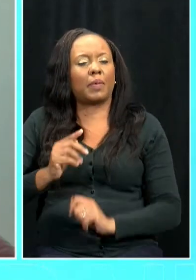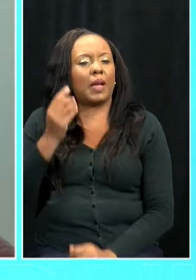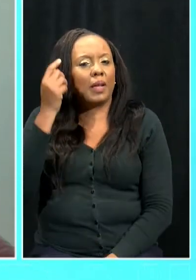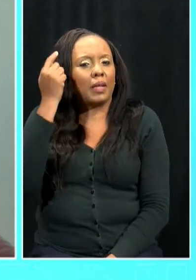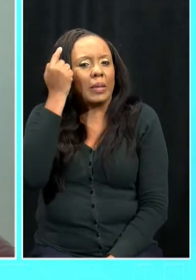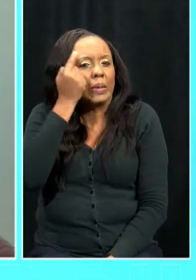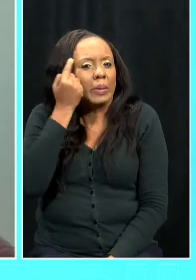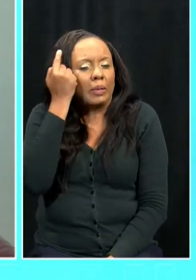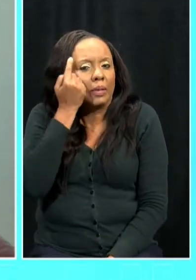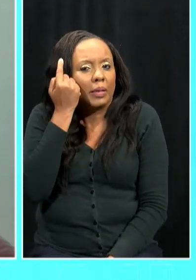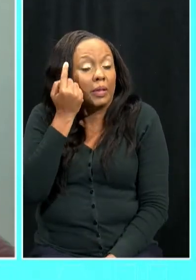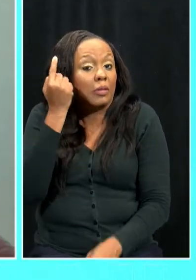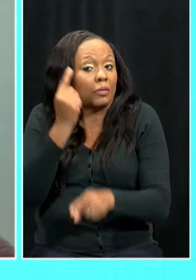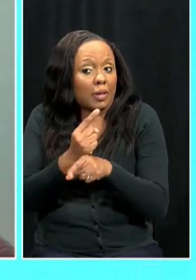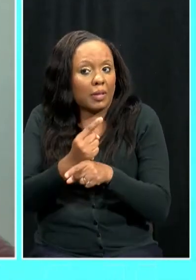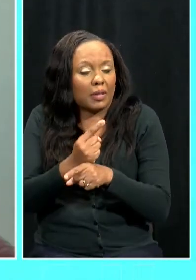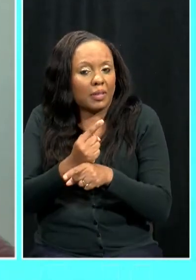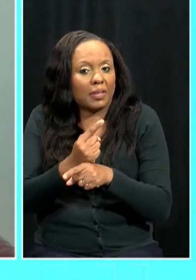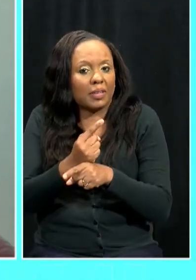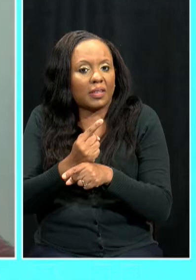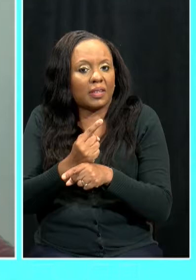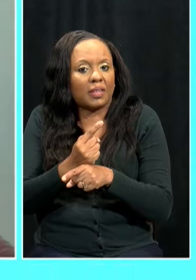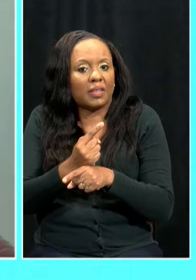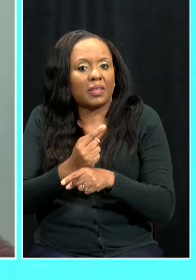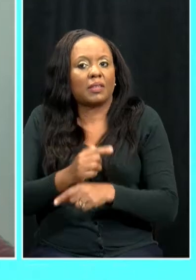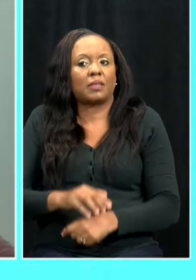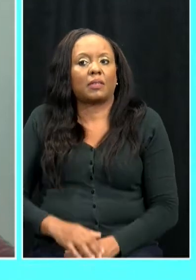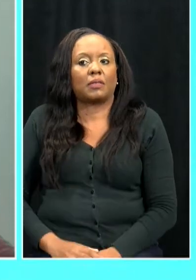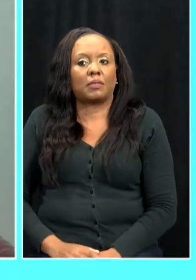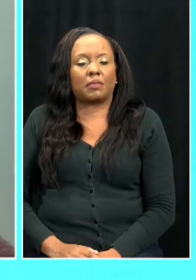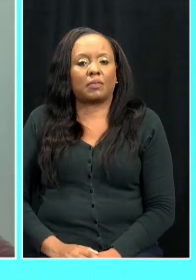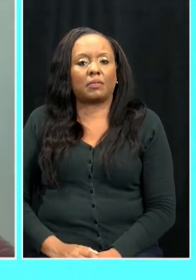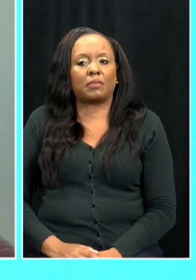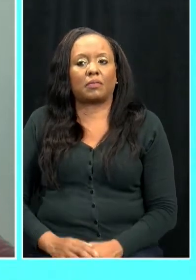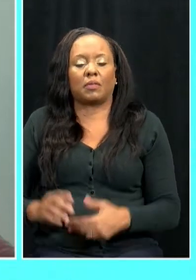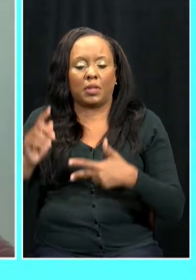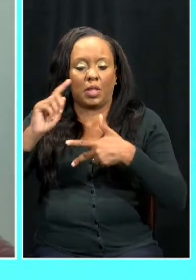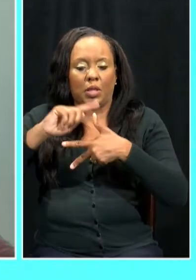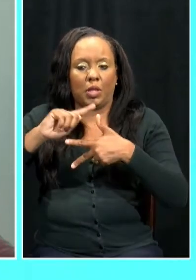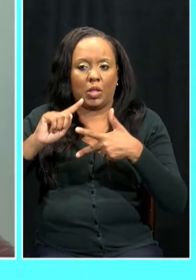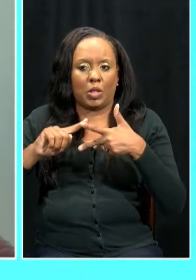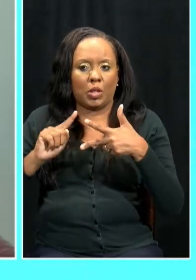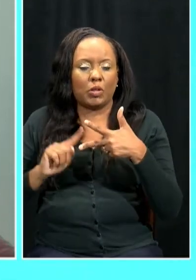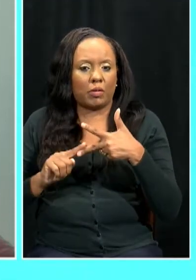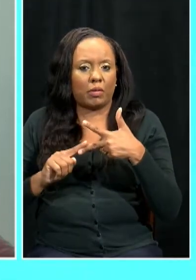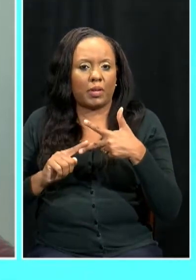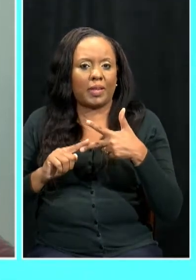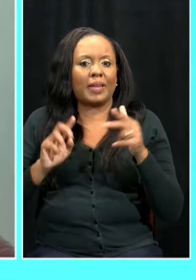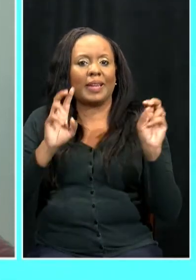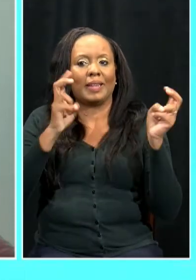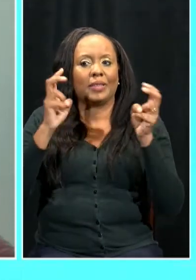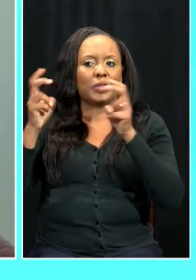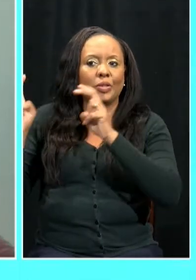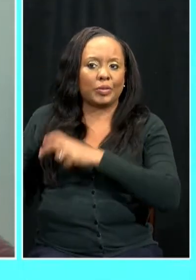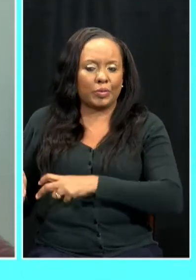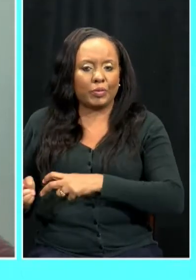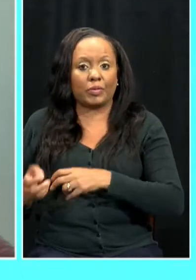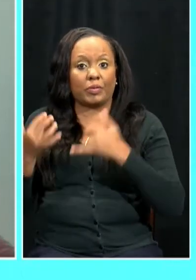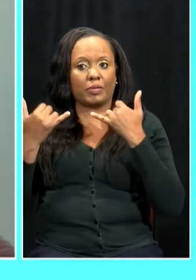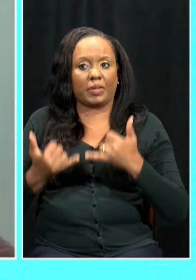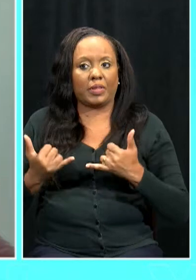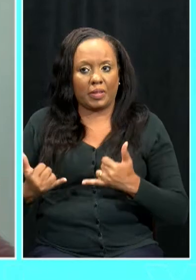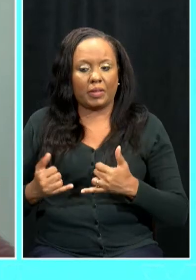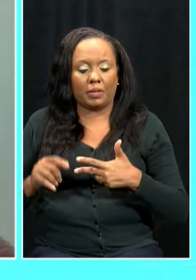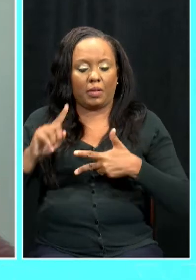Barbados, there are 3 very fundamental issues that the country is facing. In a sense, 3 crises: